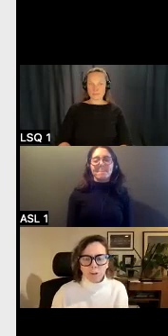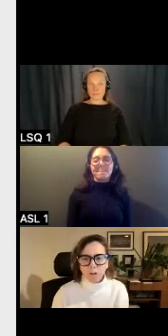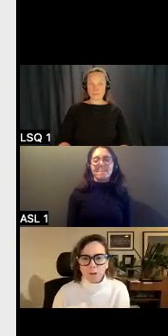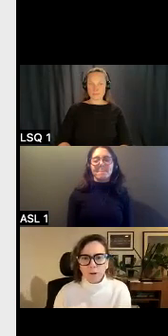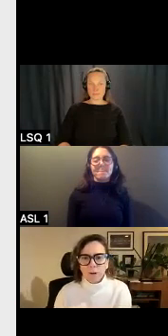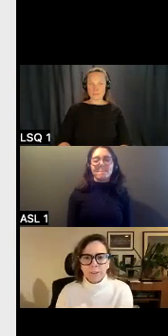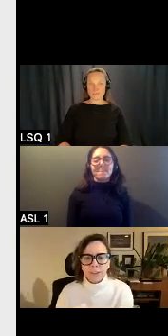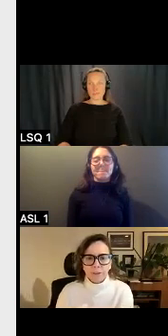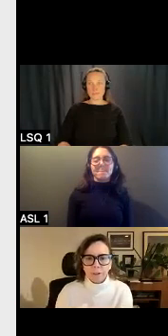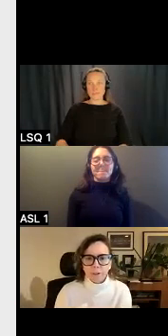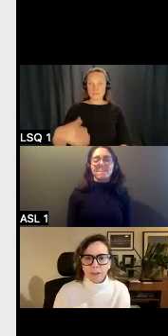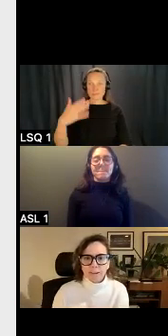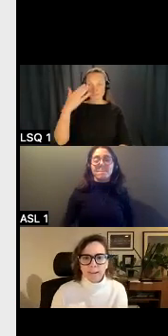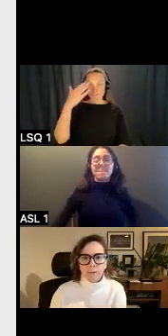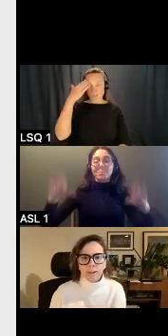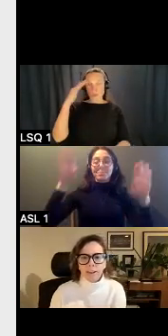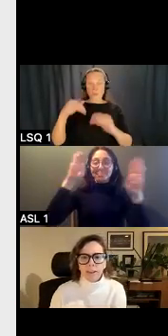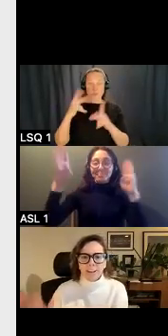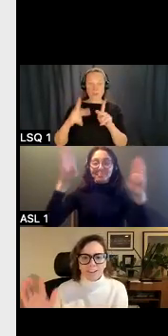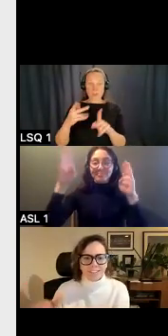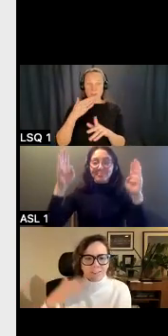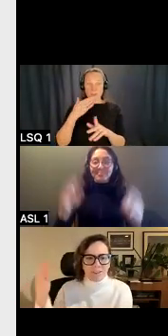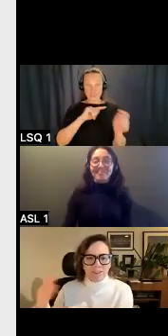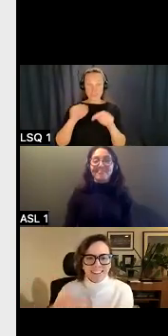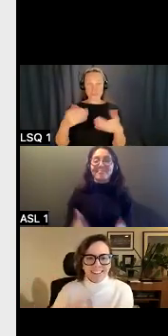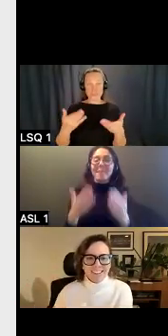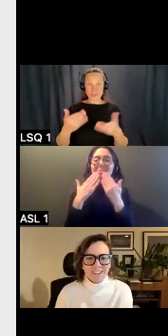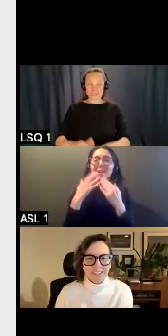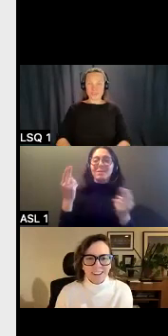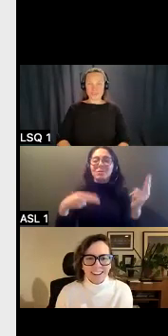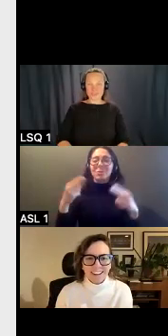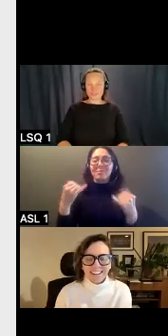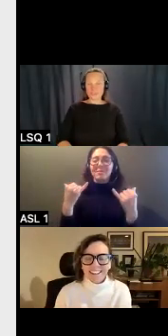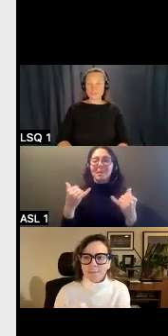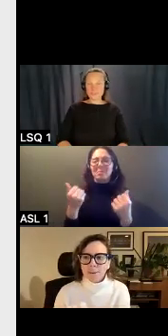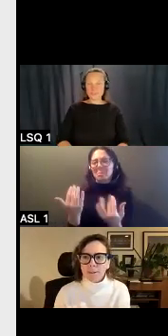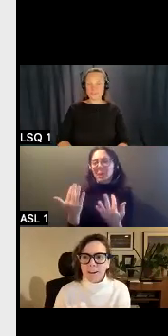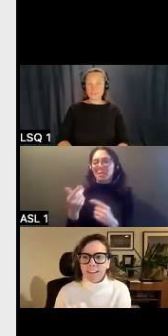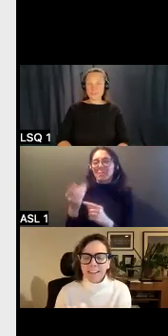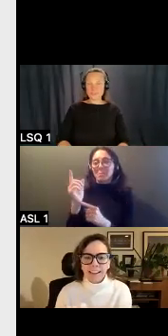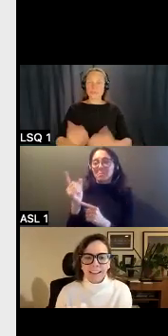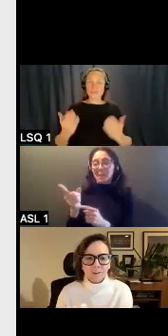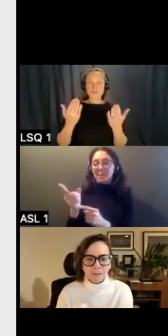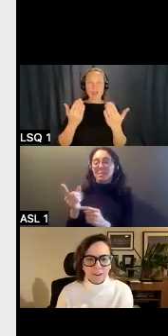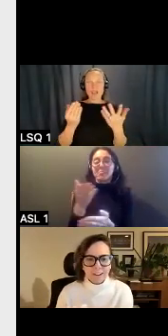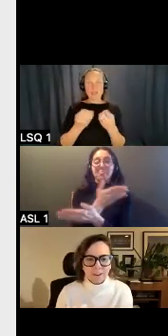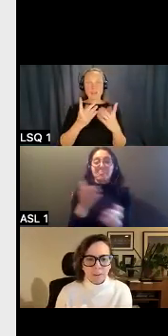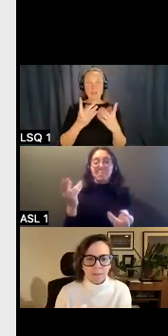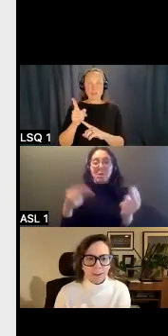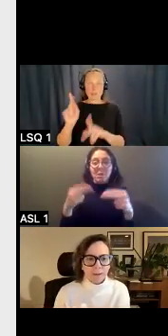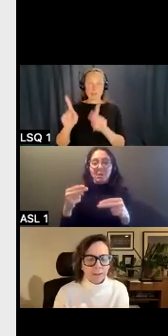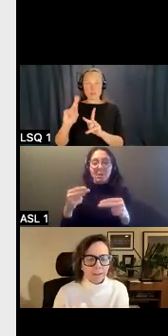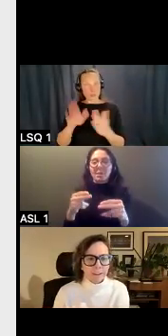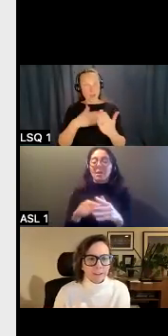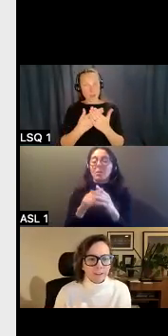Hello, bonjour tout le monde. Thank you for joining us today. We'll just give a few minutes to let people log in and we'll start at the top